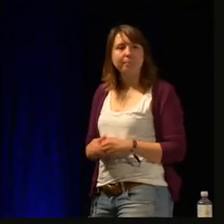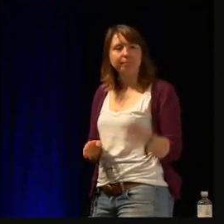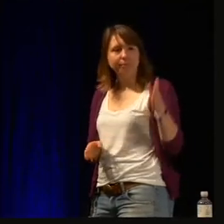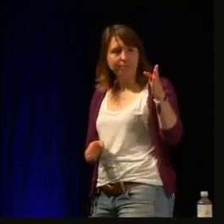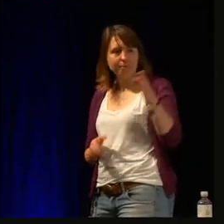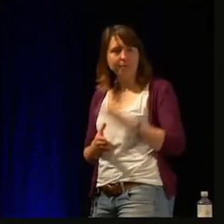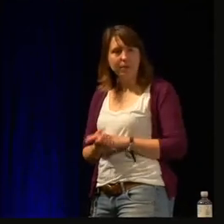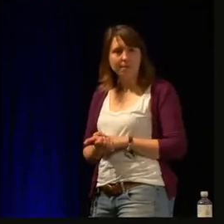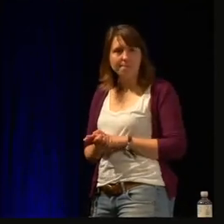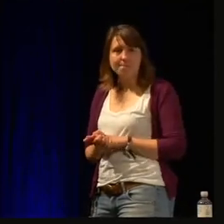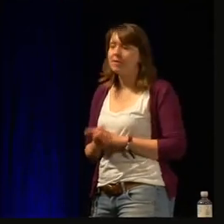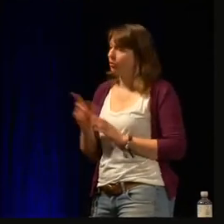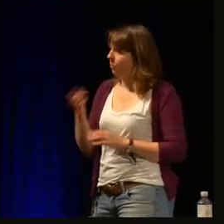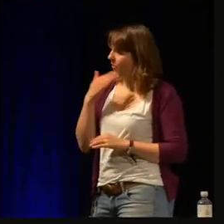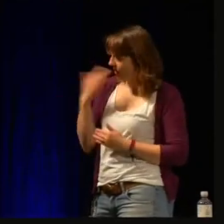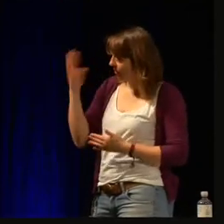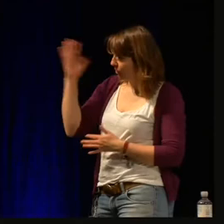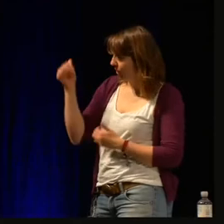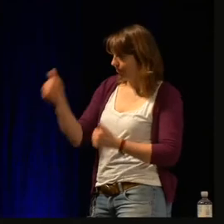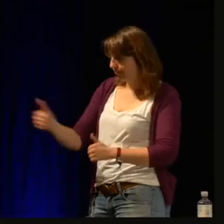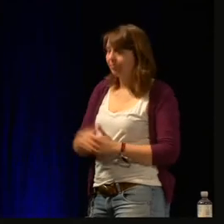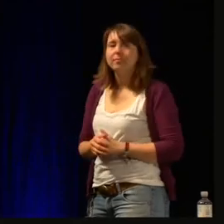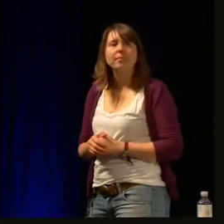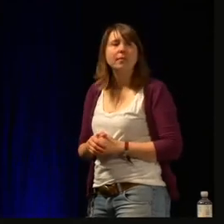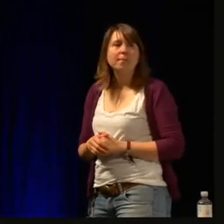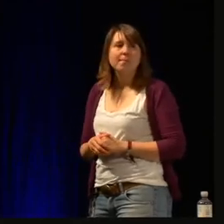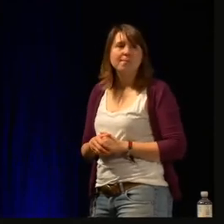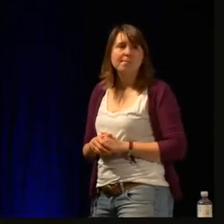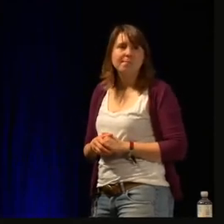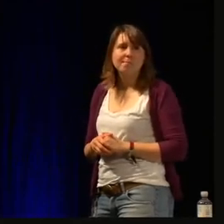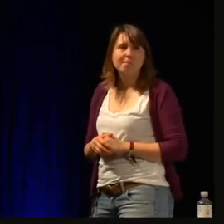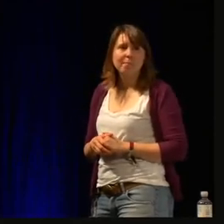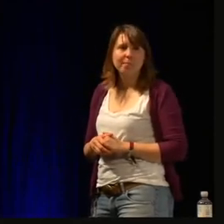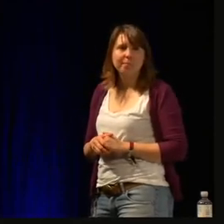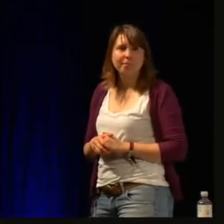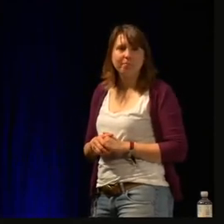one. Thank you again for the talk.